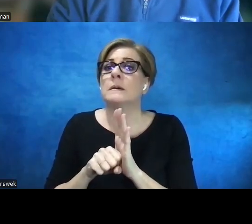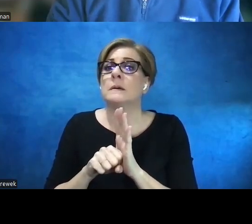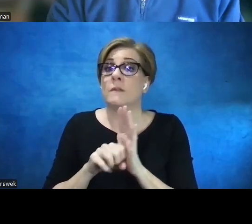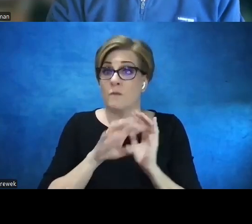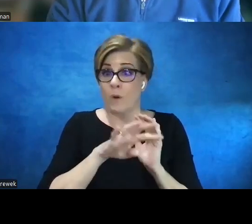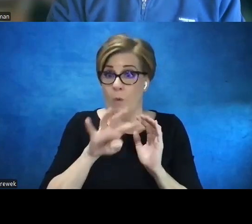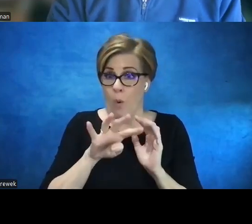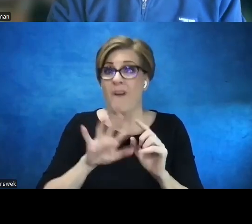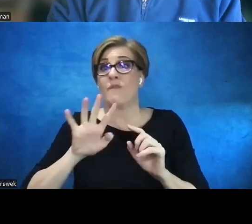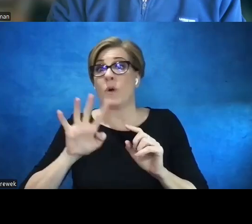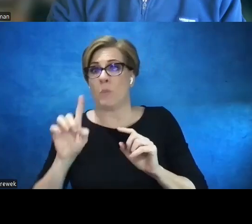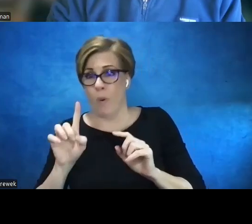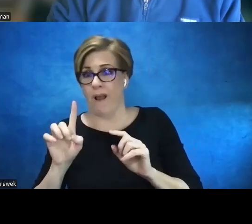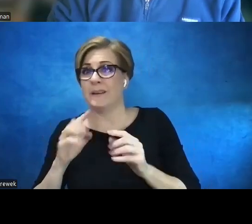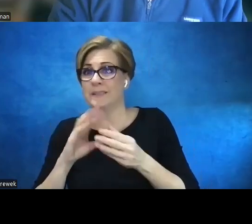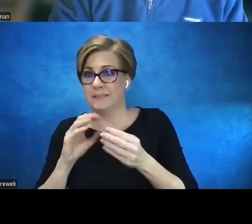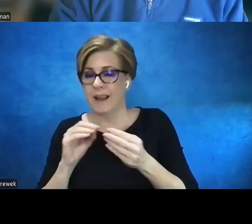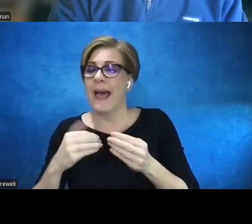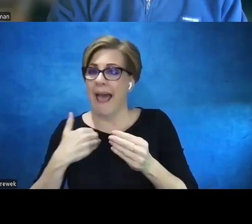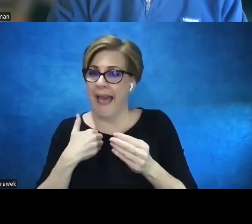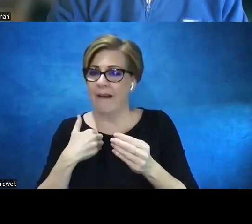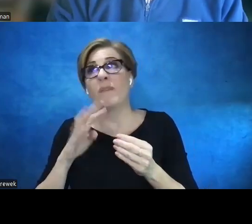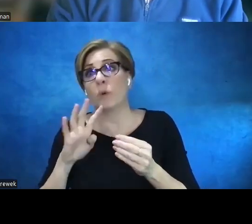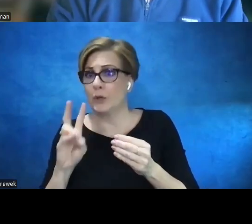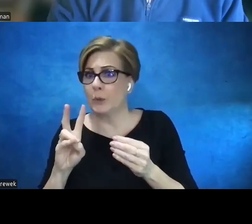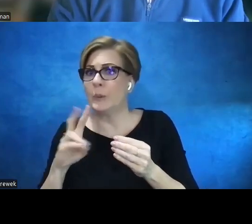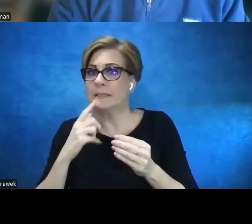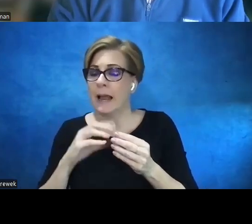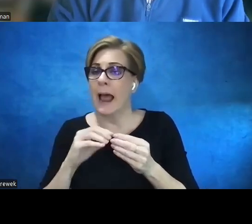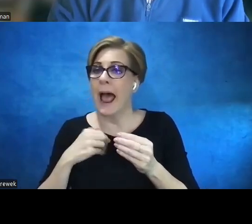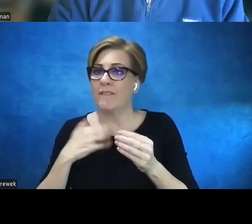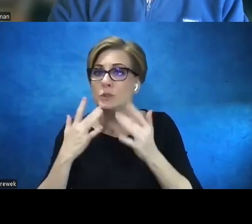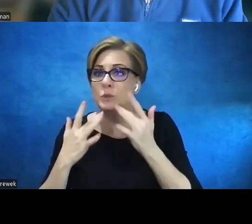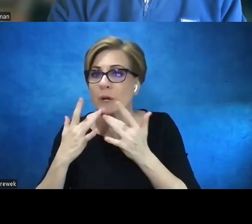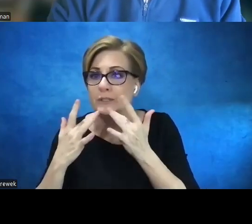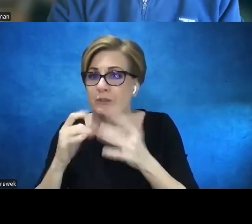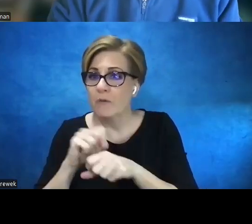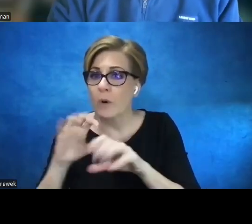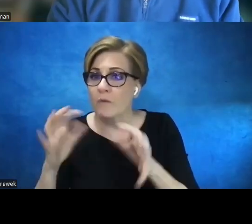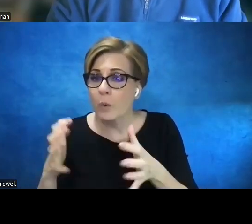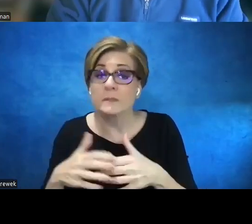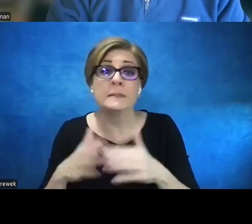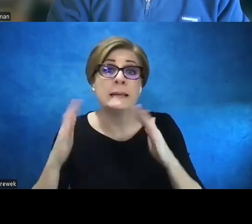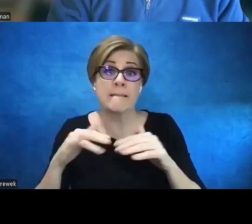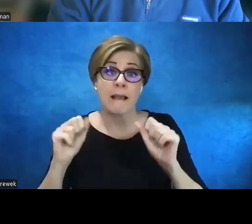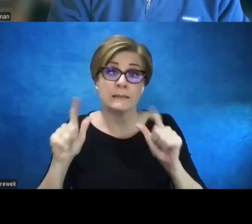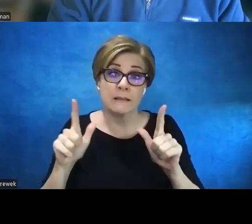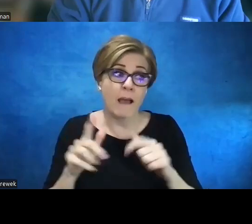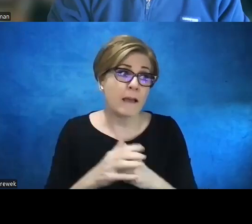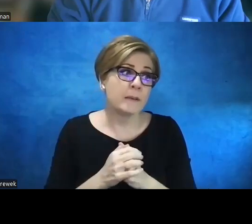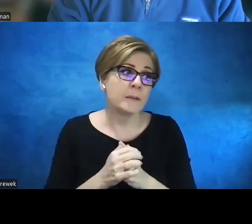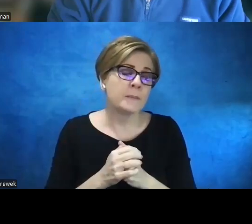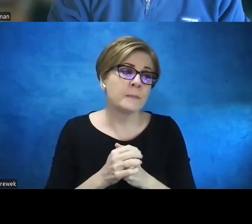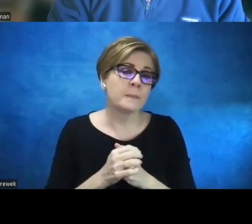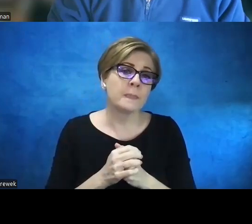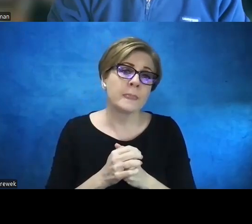reported they do have shortages of workforce. But the report goes beyond that. If you go to the next slide, what we've been trying to look at is